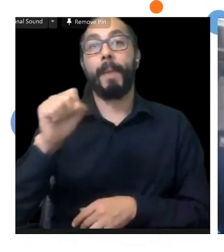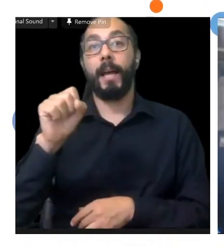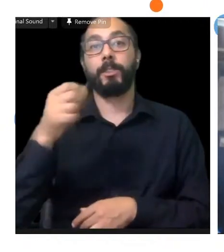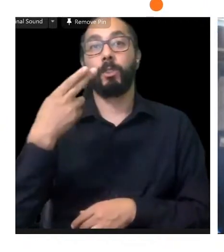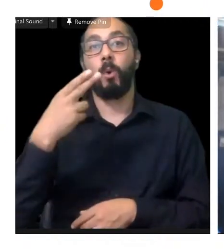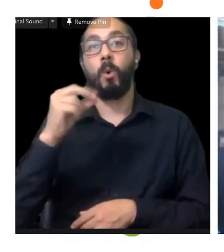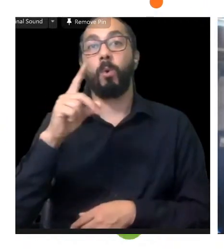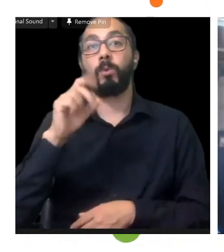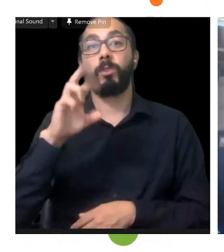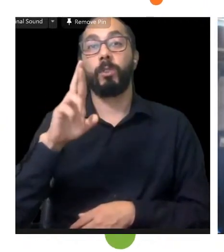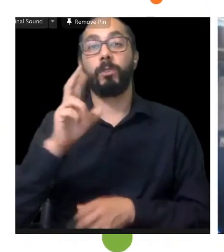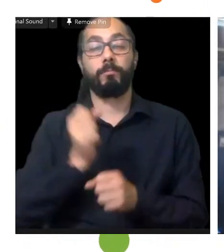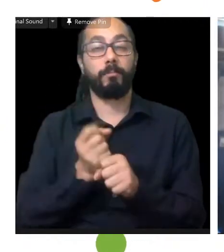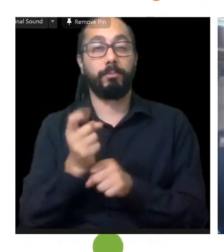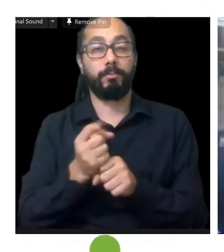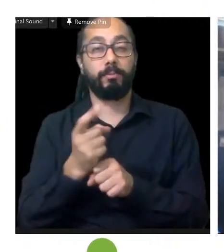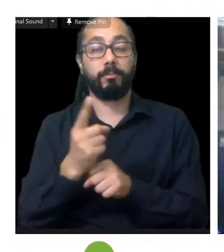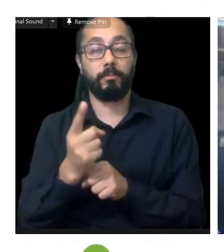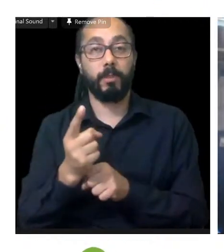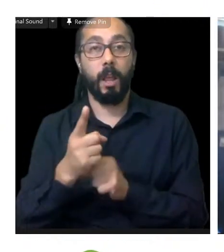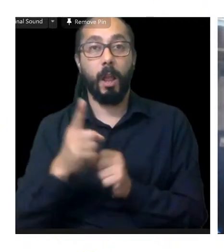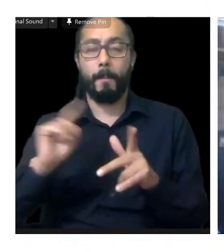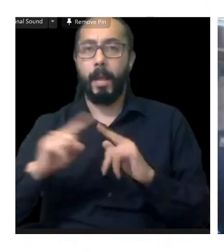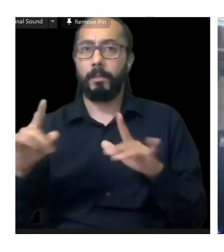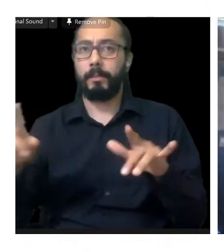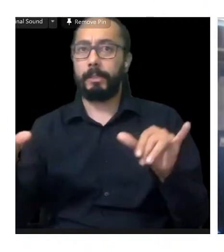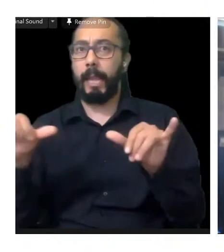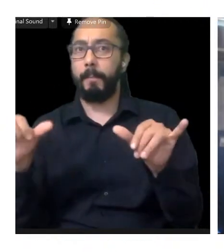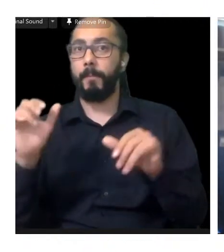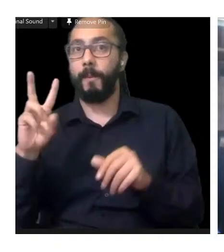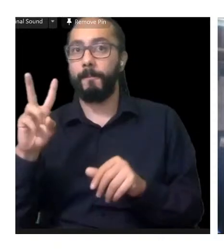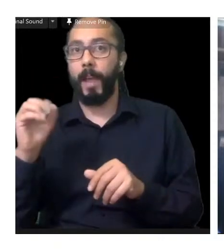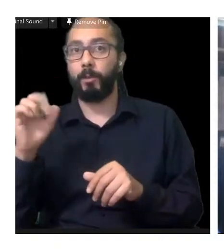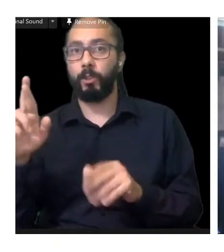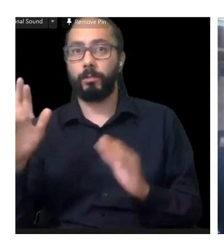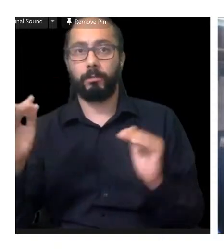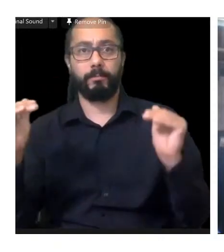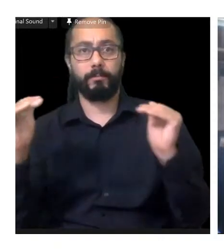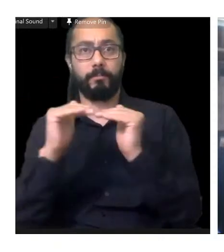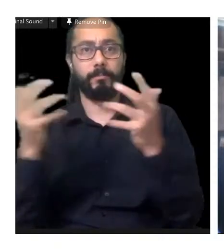the results are really encouraging, and that really was born out of